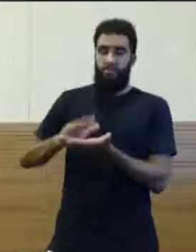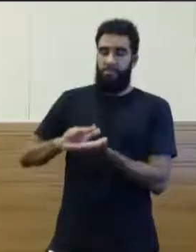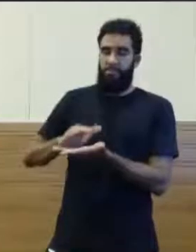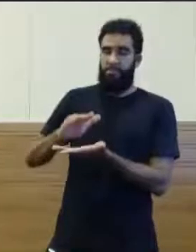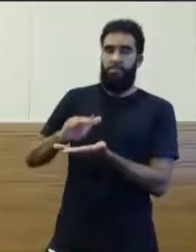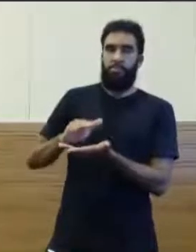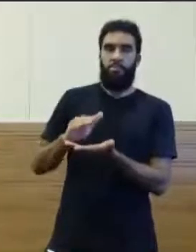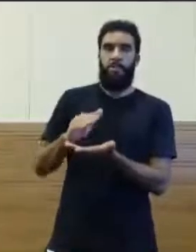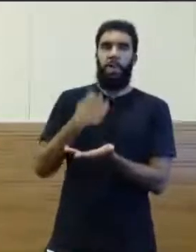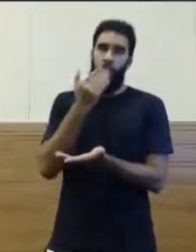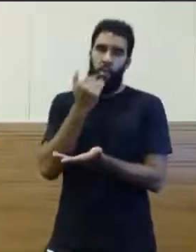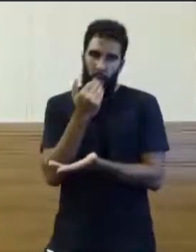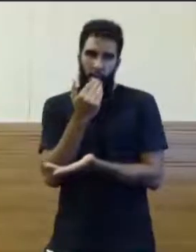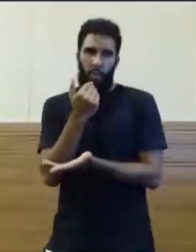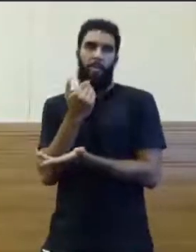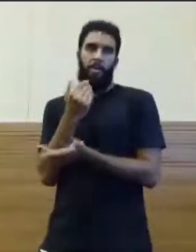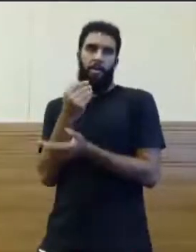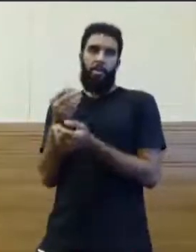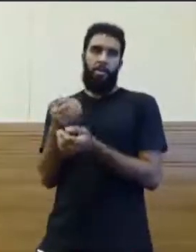packages,